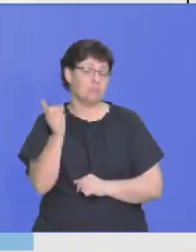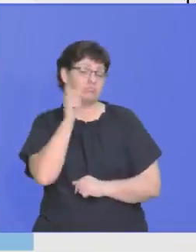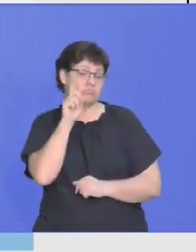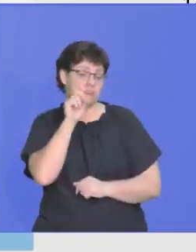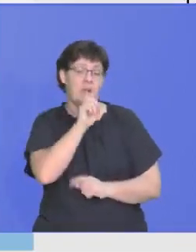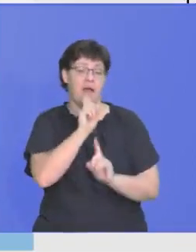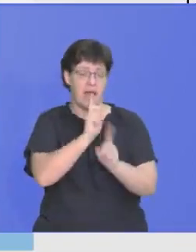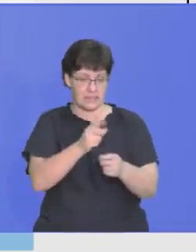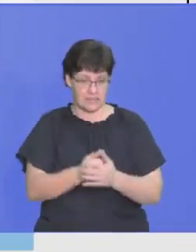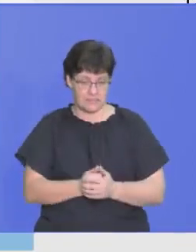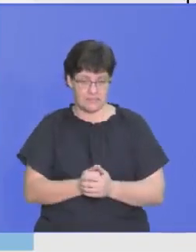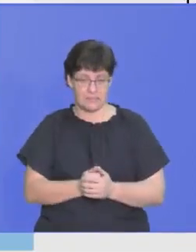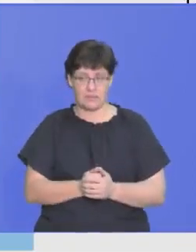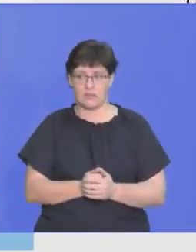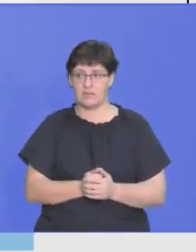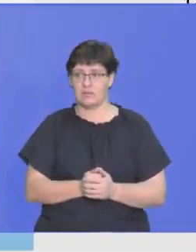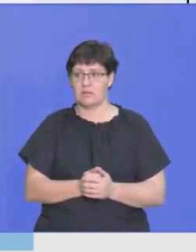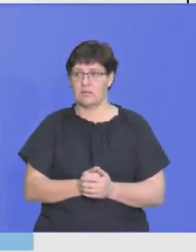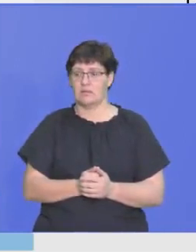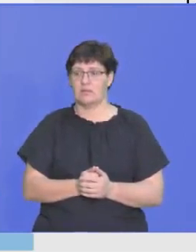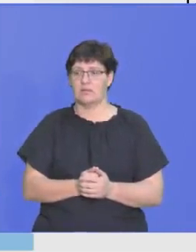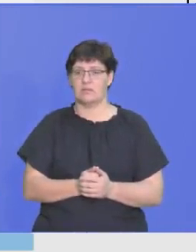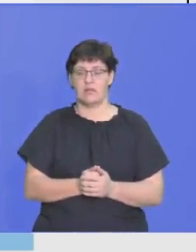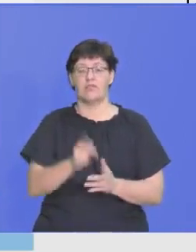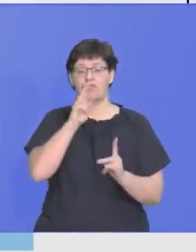250 times by